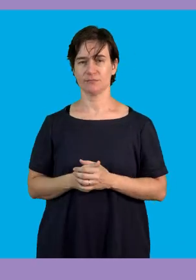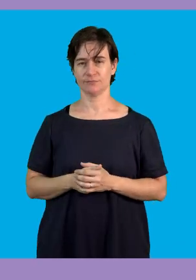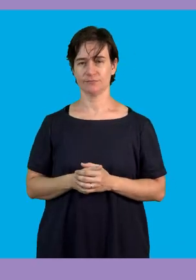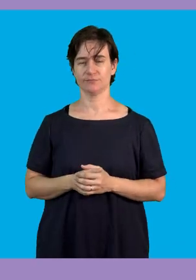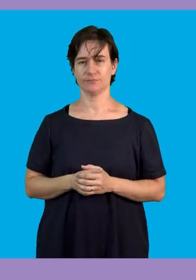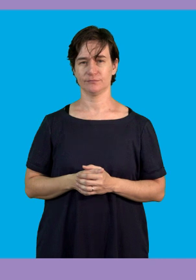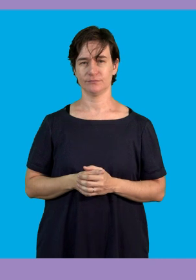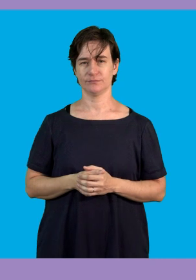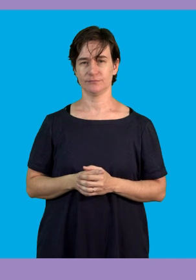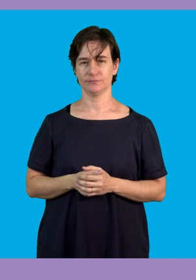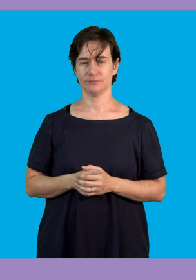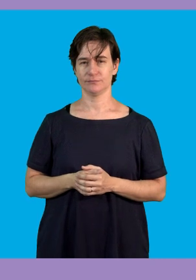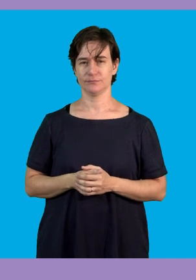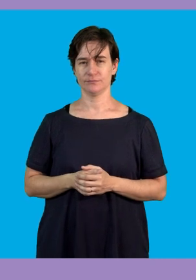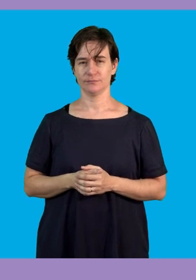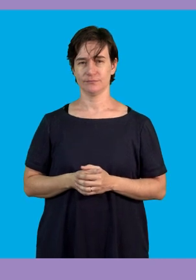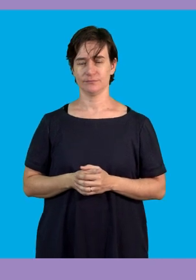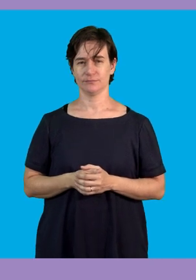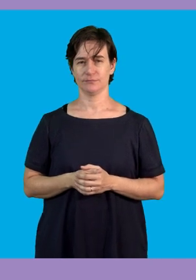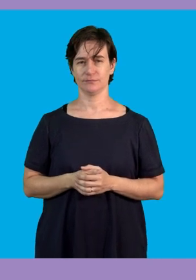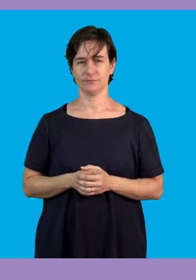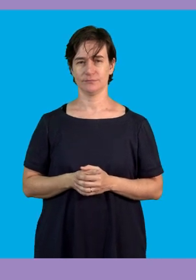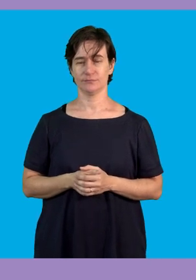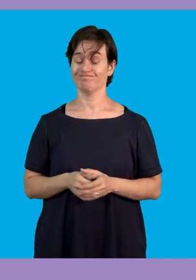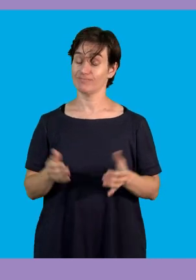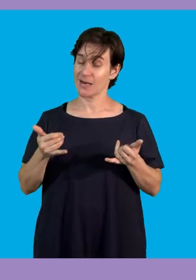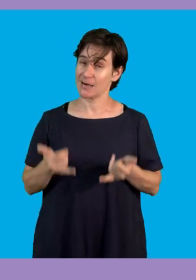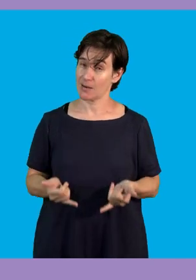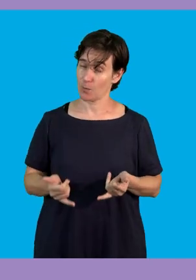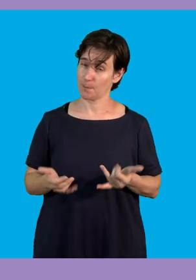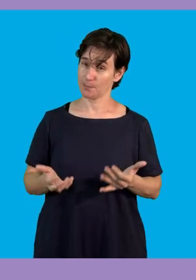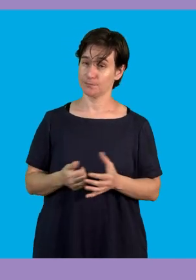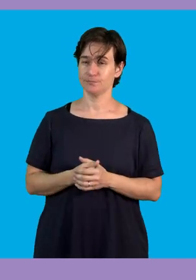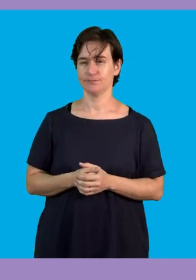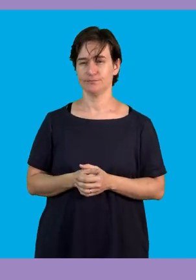12x as our answer. And at this stage,